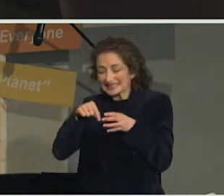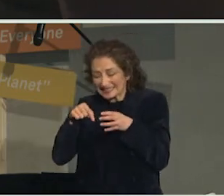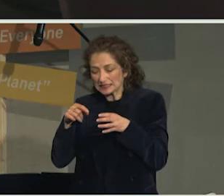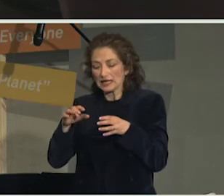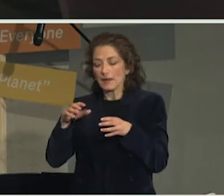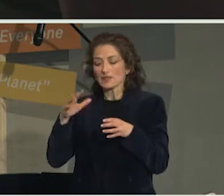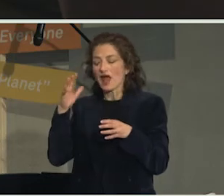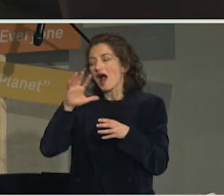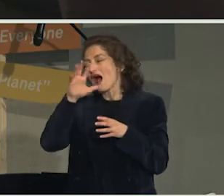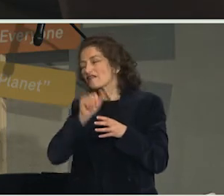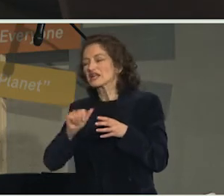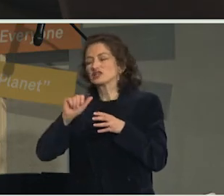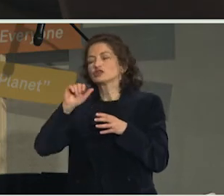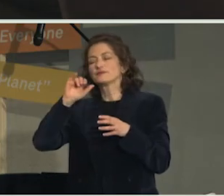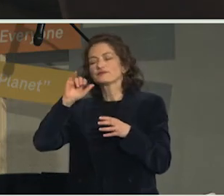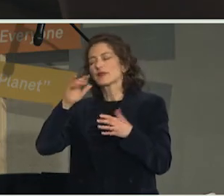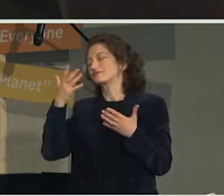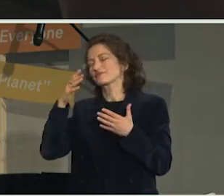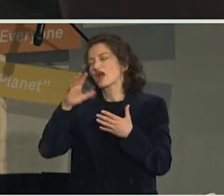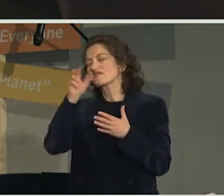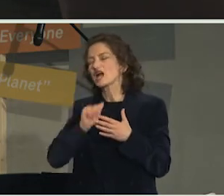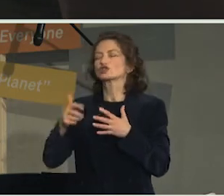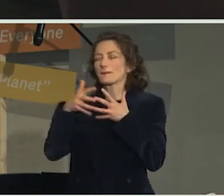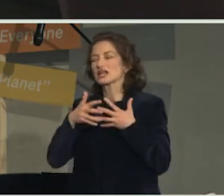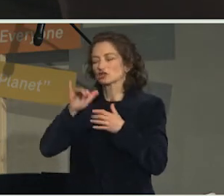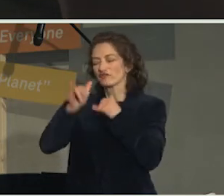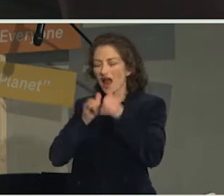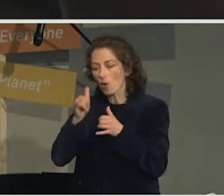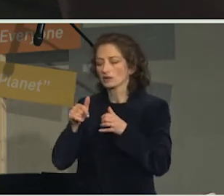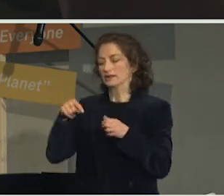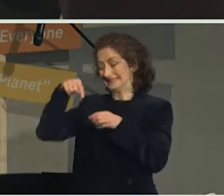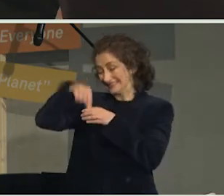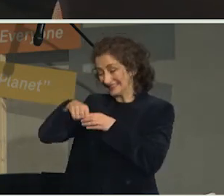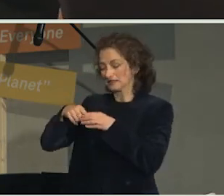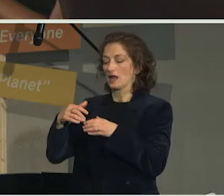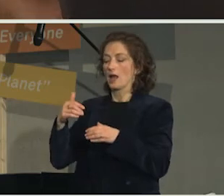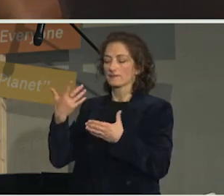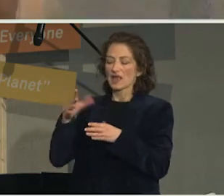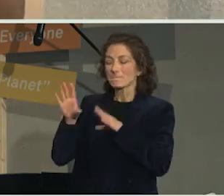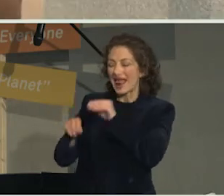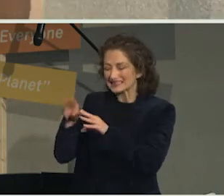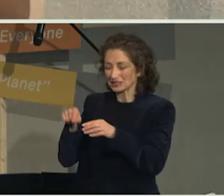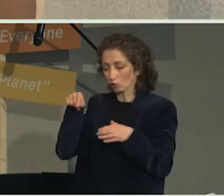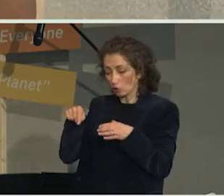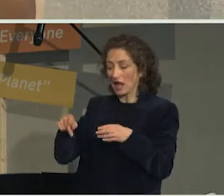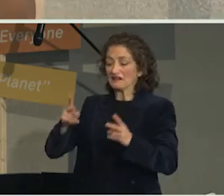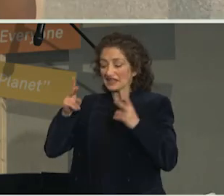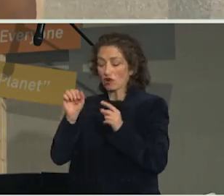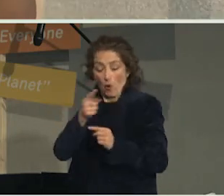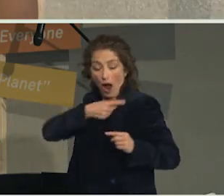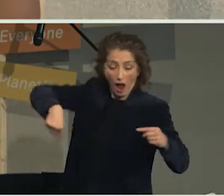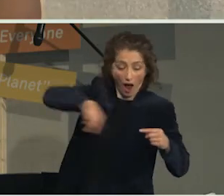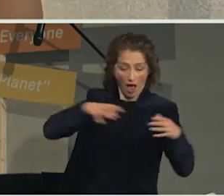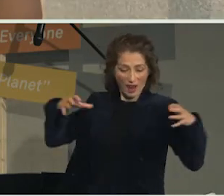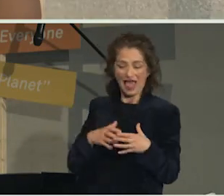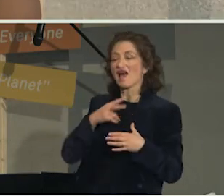African-American women who are abused, whether it is abused by white men, brown men, or black men. Mm. So if we don't tell these stories,